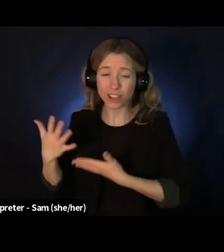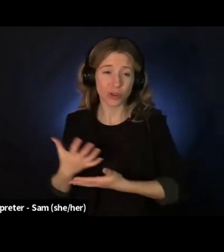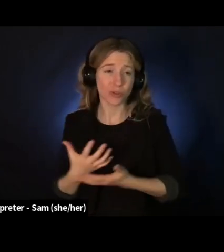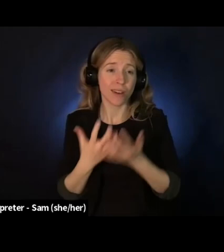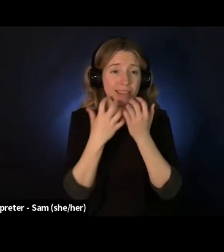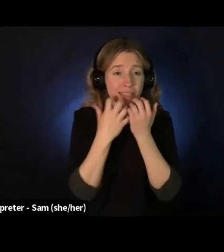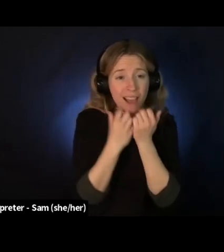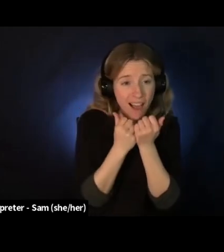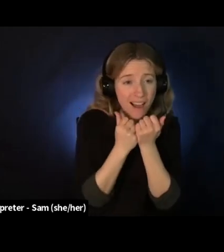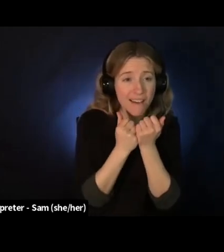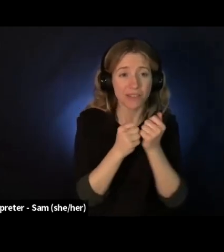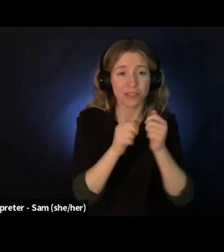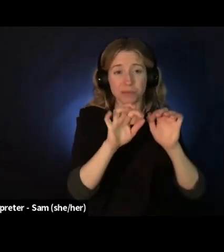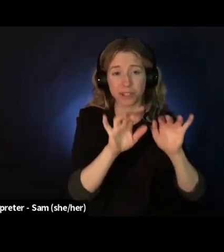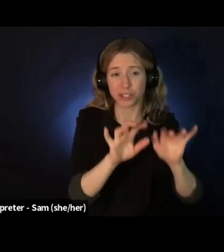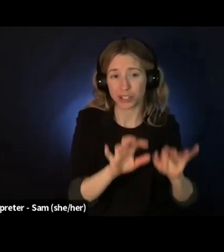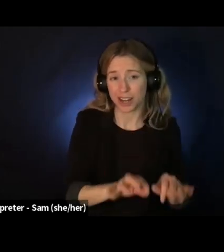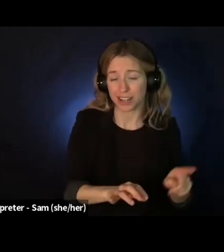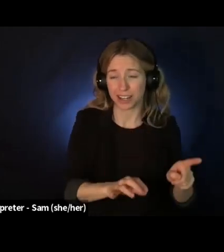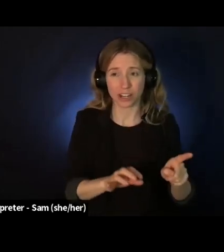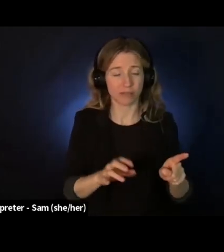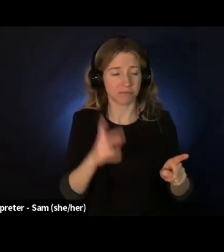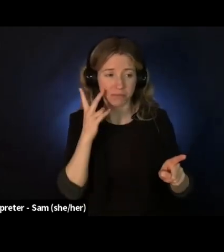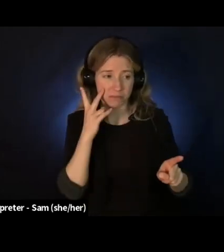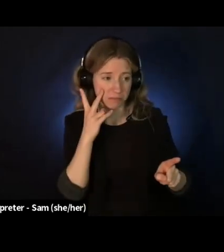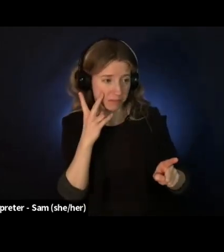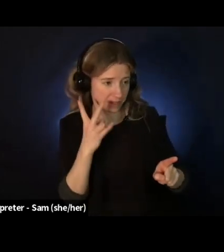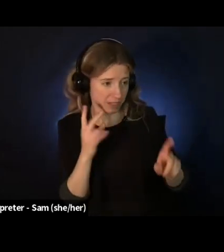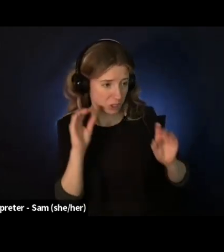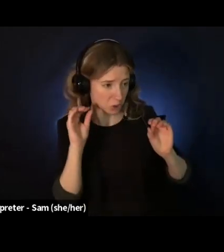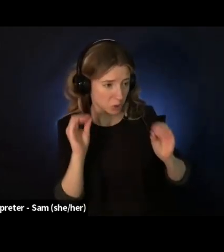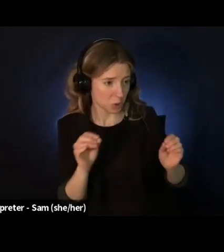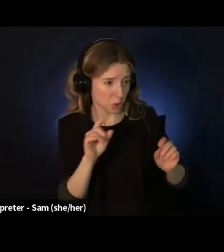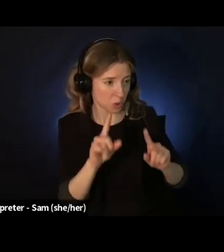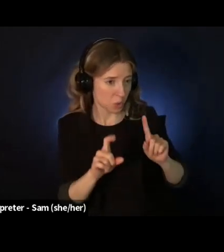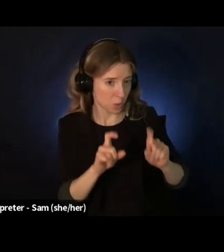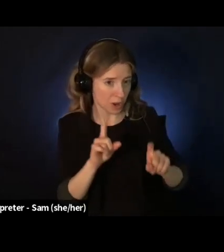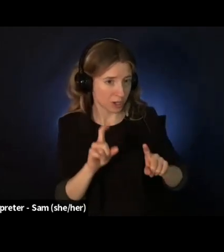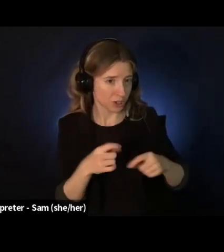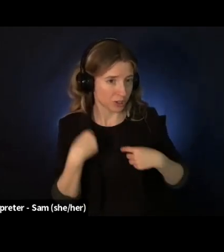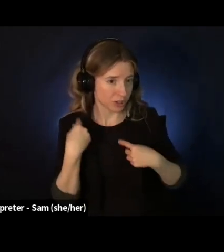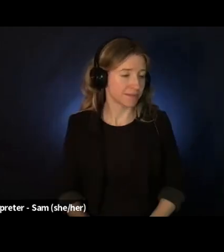questions at the moment. Just scroll through to make sure.